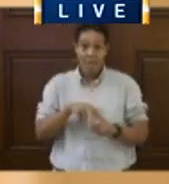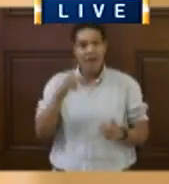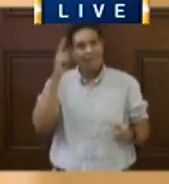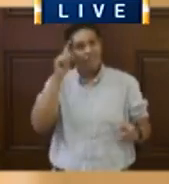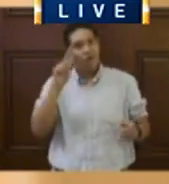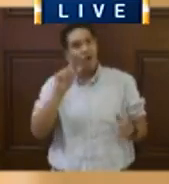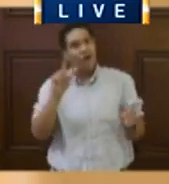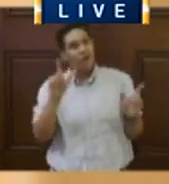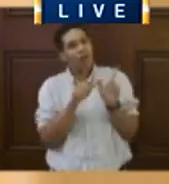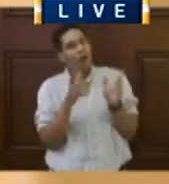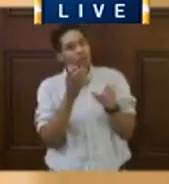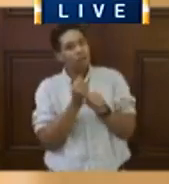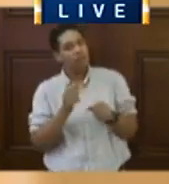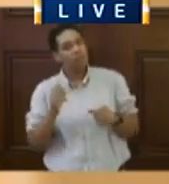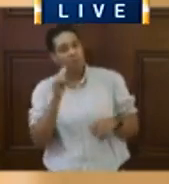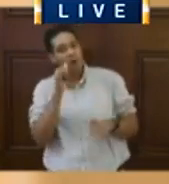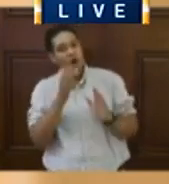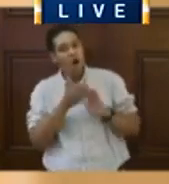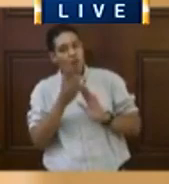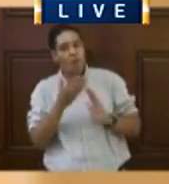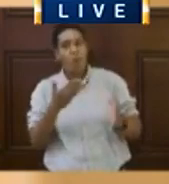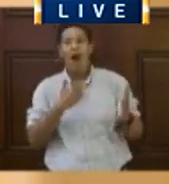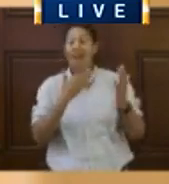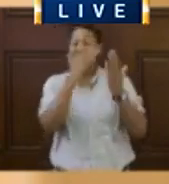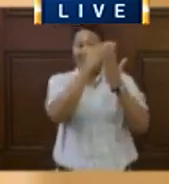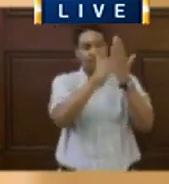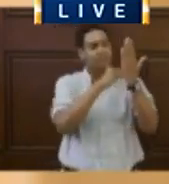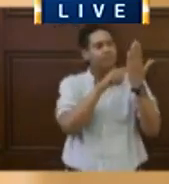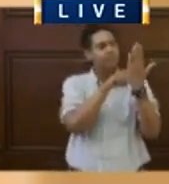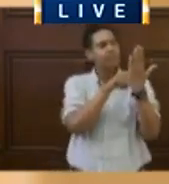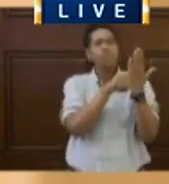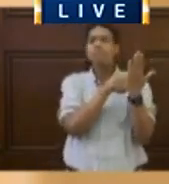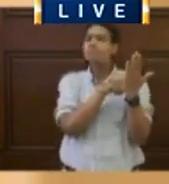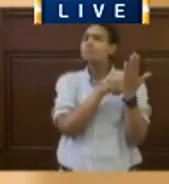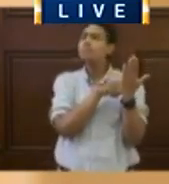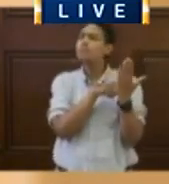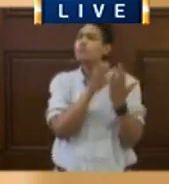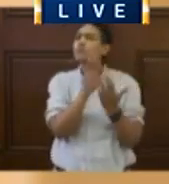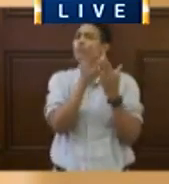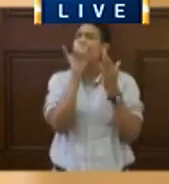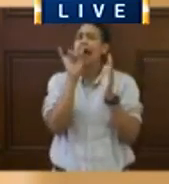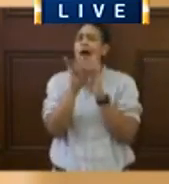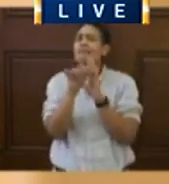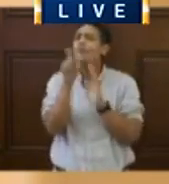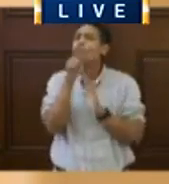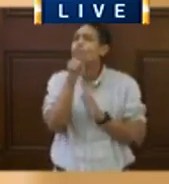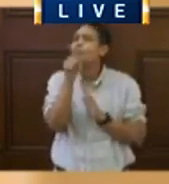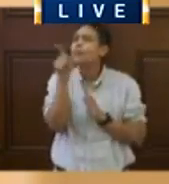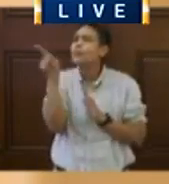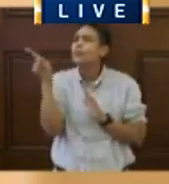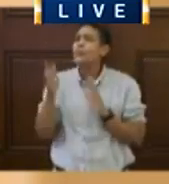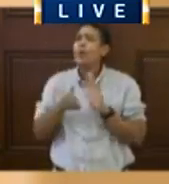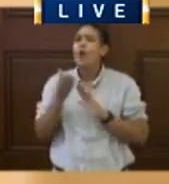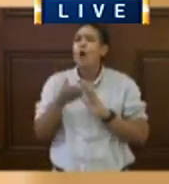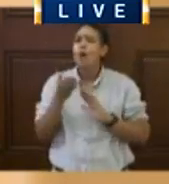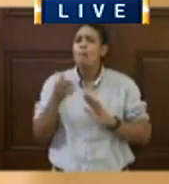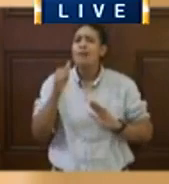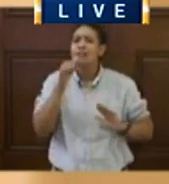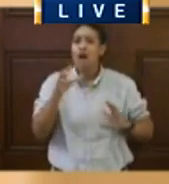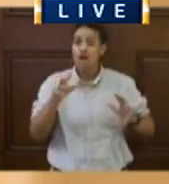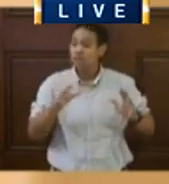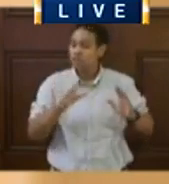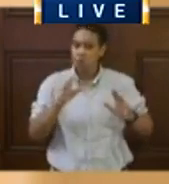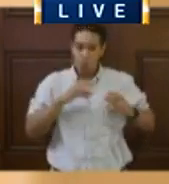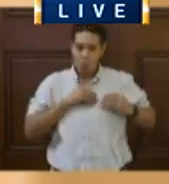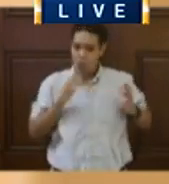list and have the unique identifiers for all the operators, not necessarily the owners of the physical structure. Okay,